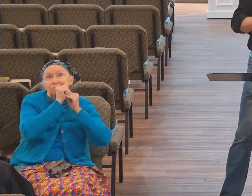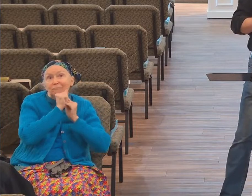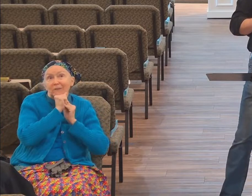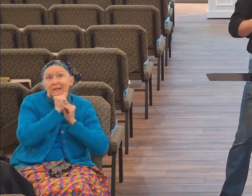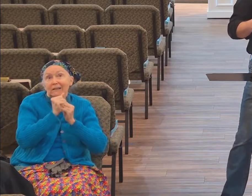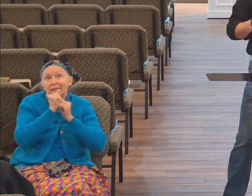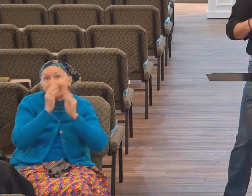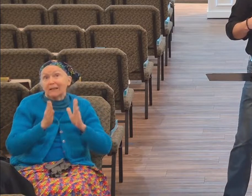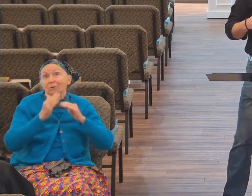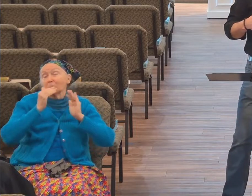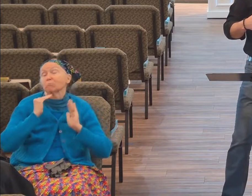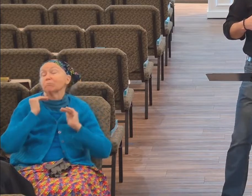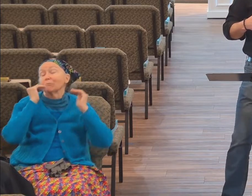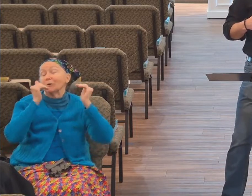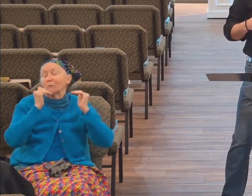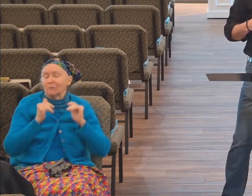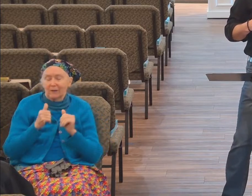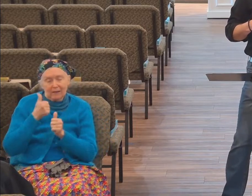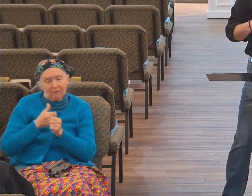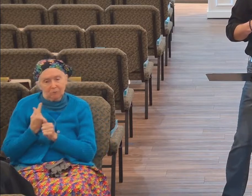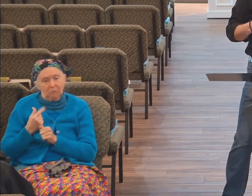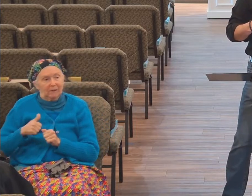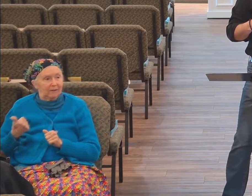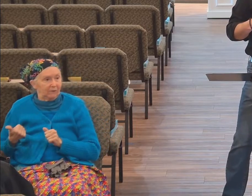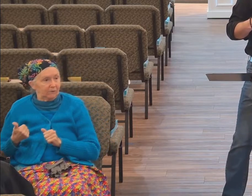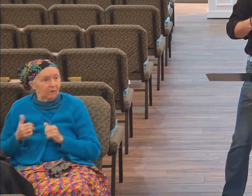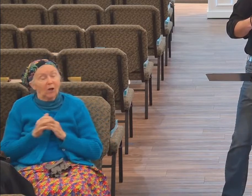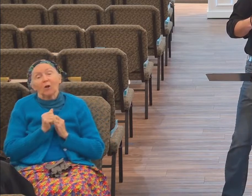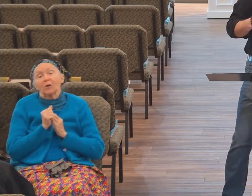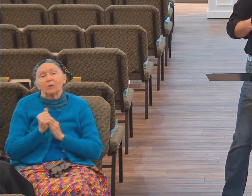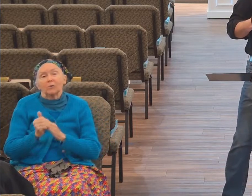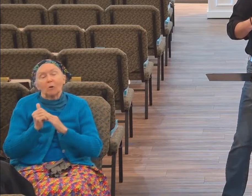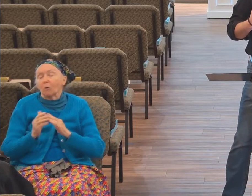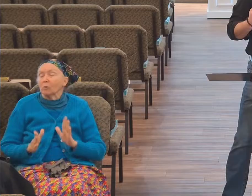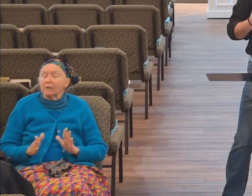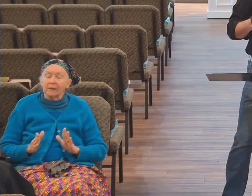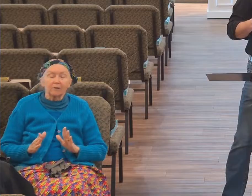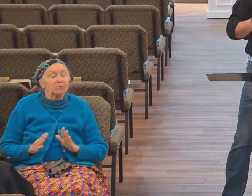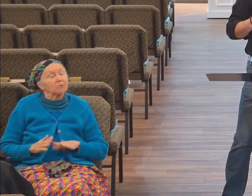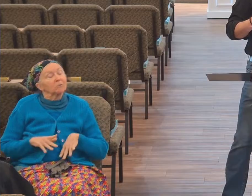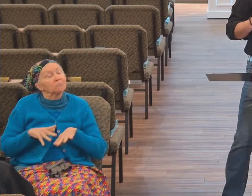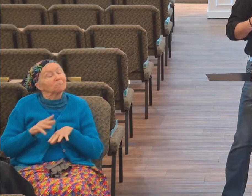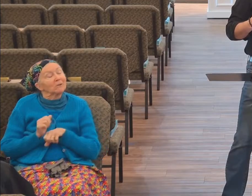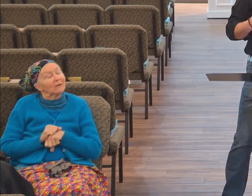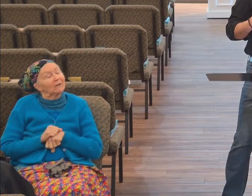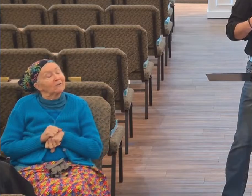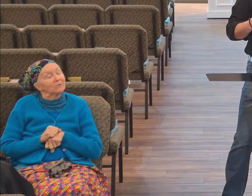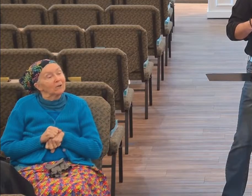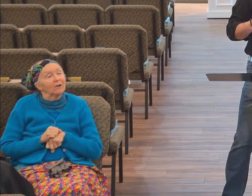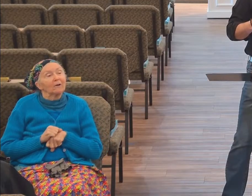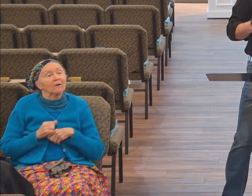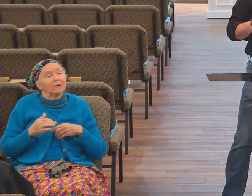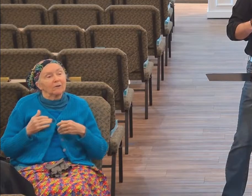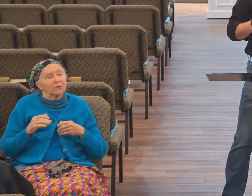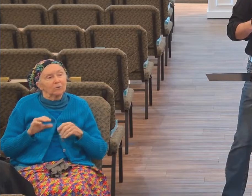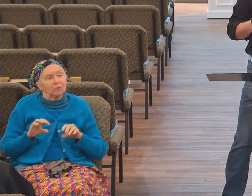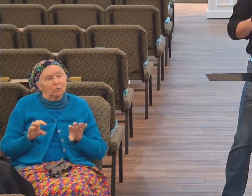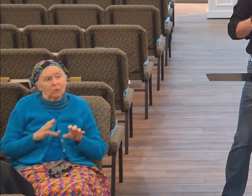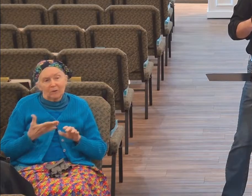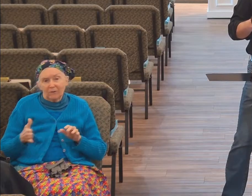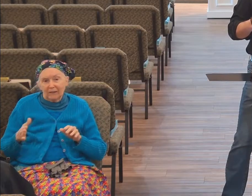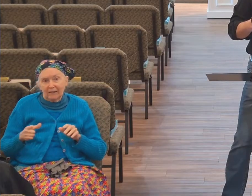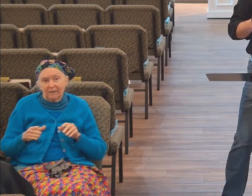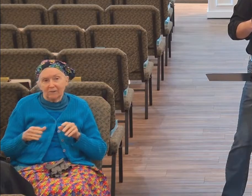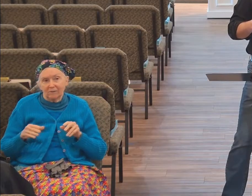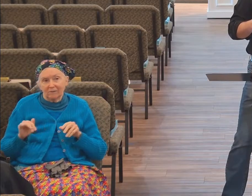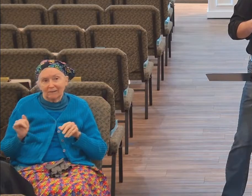result, leaders were accustomed to doing things like posturing up. You know what I mean by that? Posturing